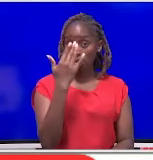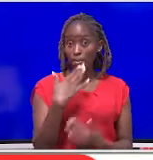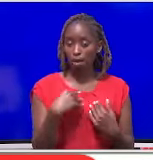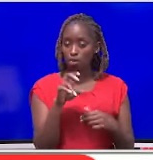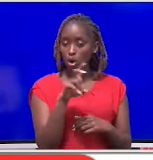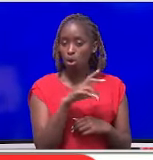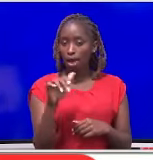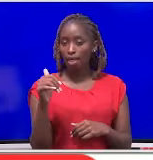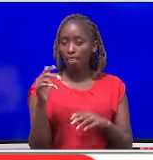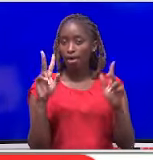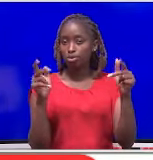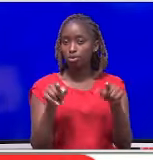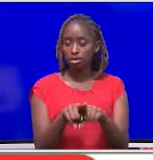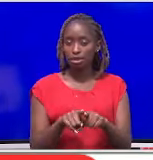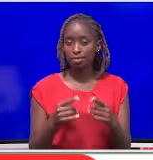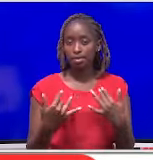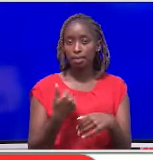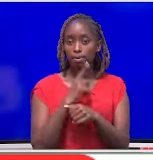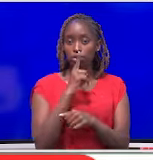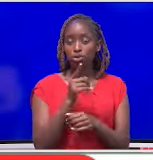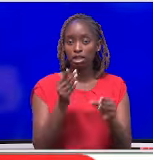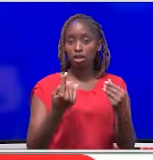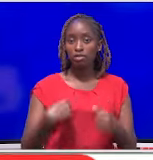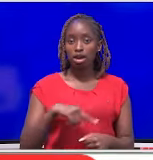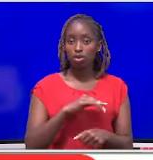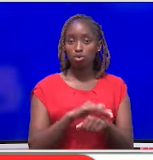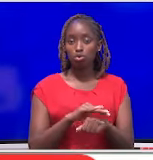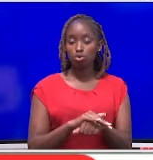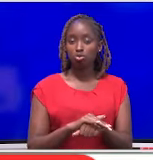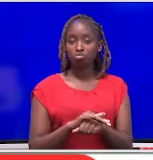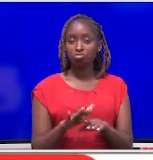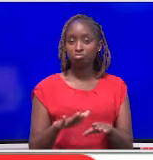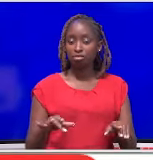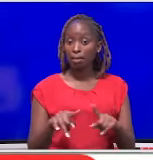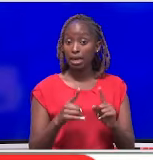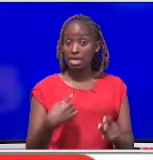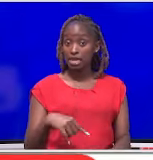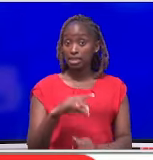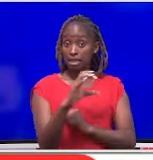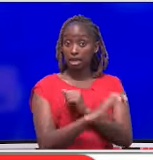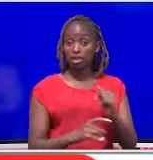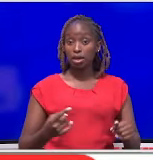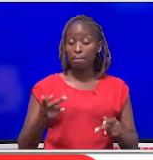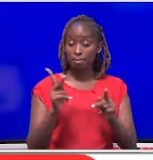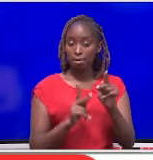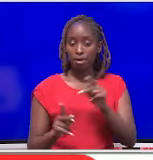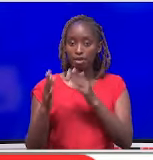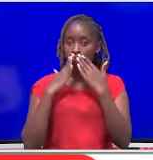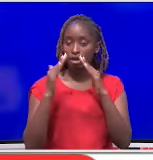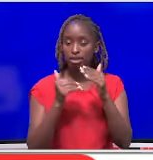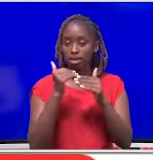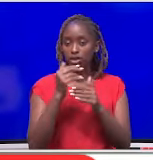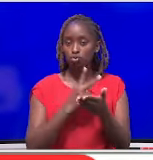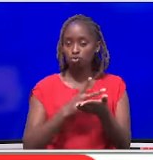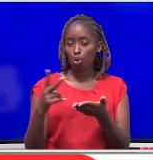logistical issues to be able to ensure that they give us a very good date. But us as a country, we are prepared. In the next 2 weeks,